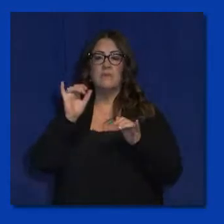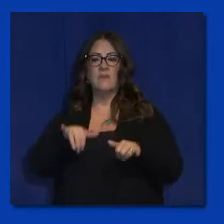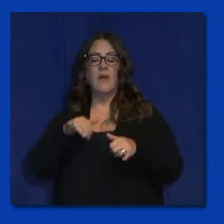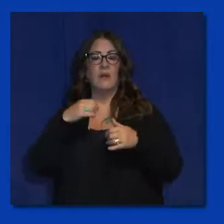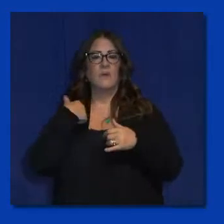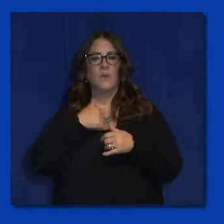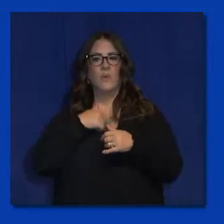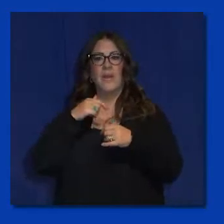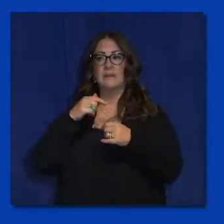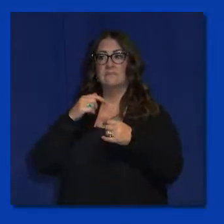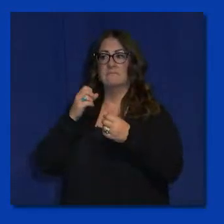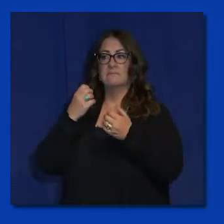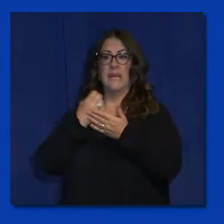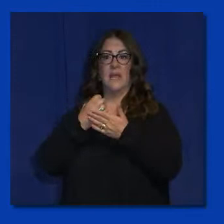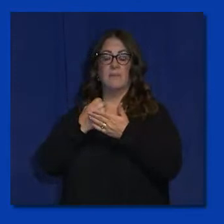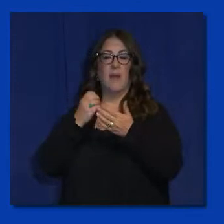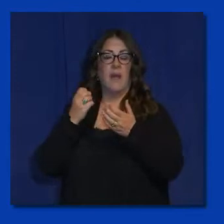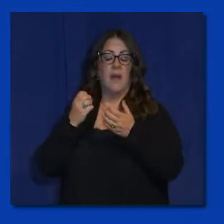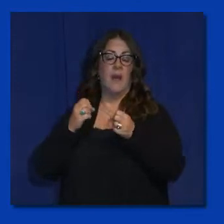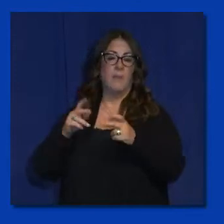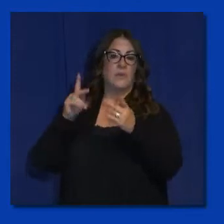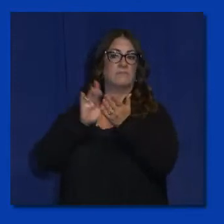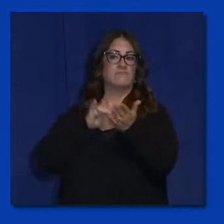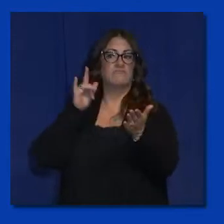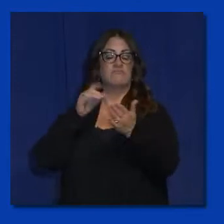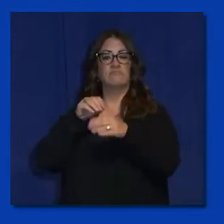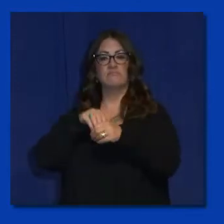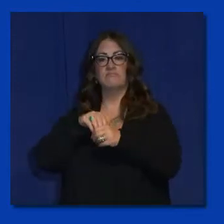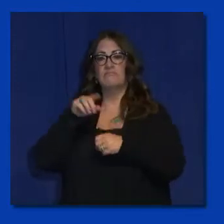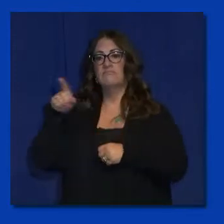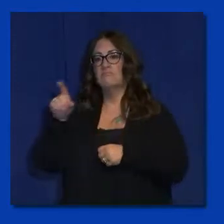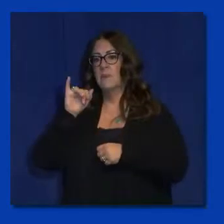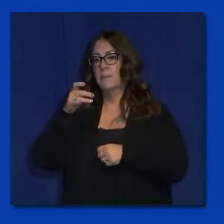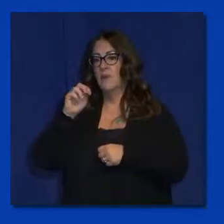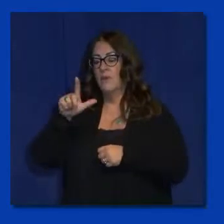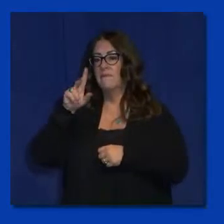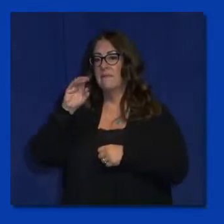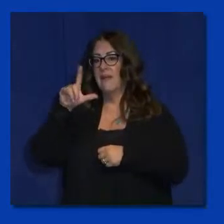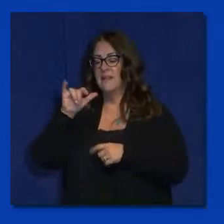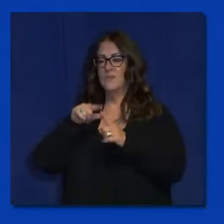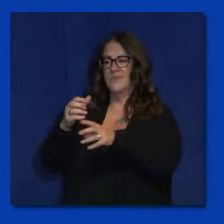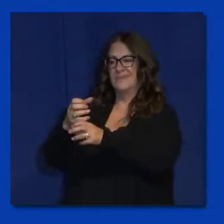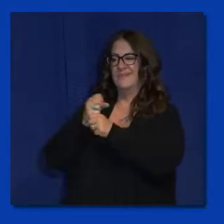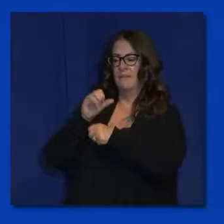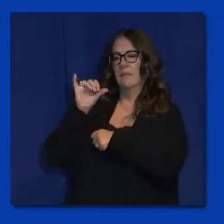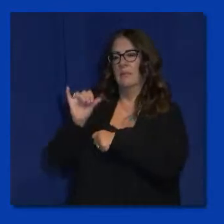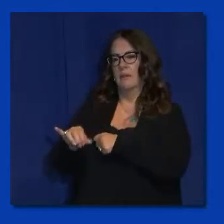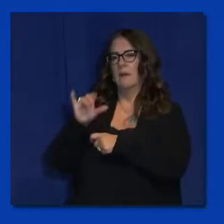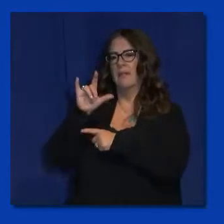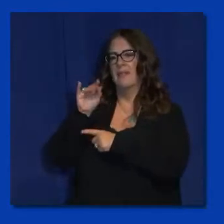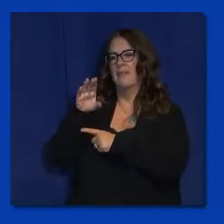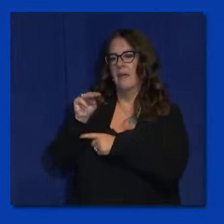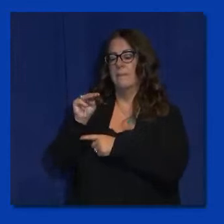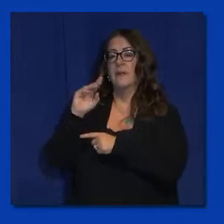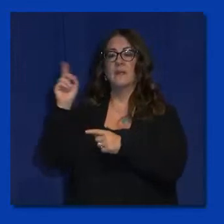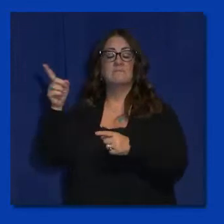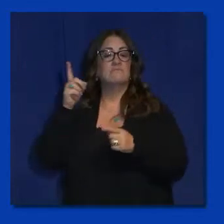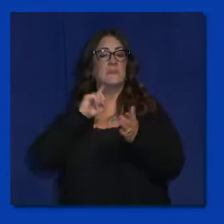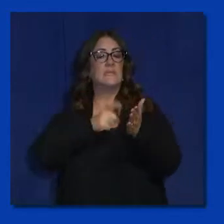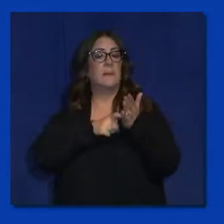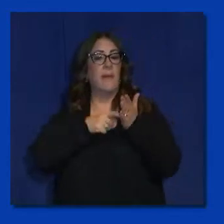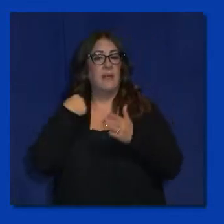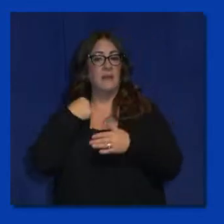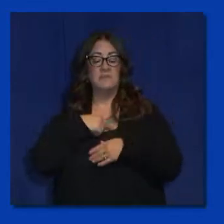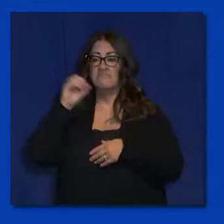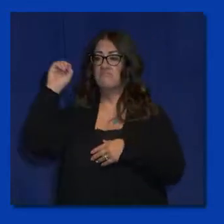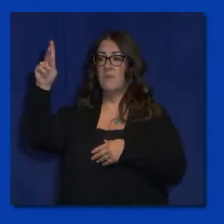to extract lithium in and around Imperial Valley and Salton Sea. It's the way we want to do it and the way they're demanding we do it, and that's with our values front